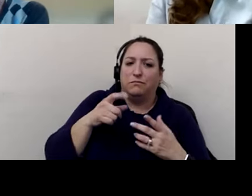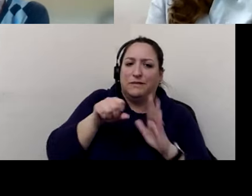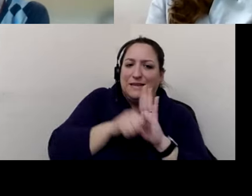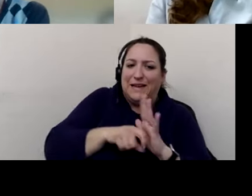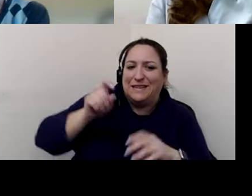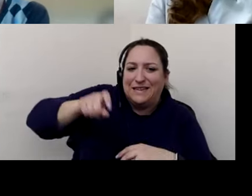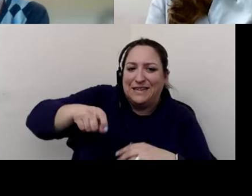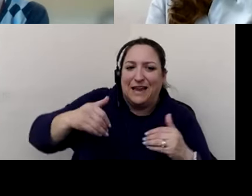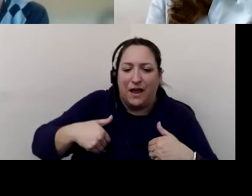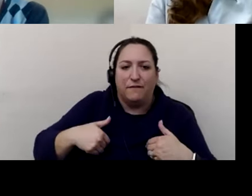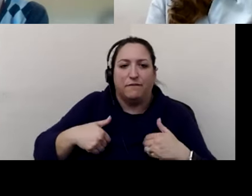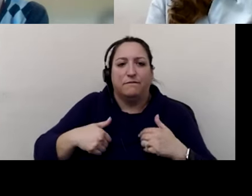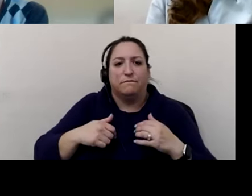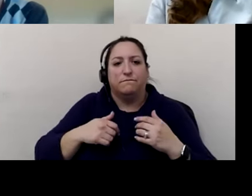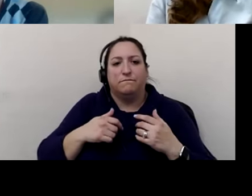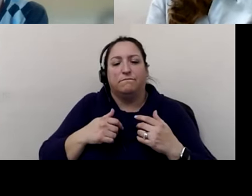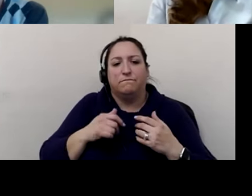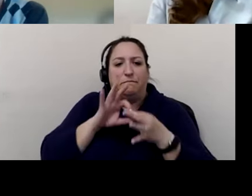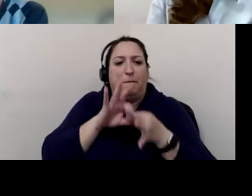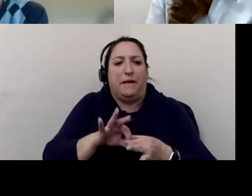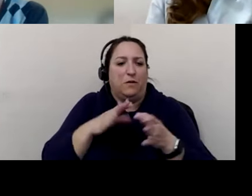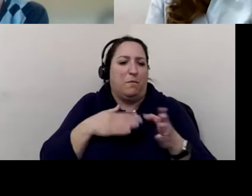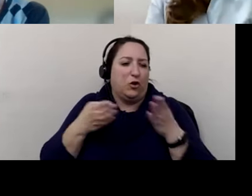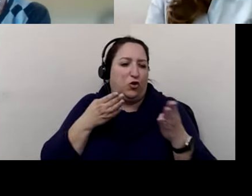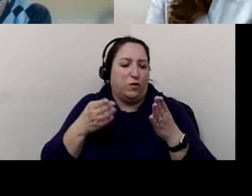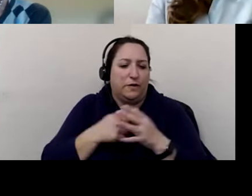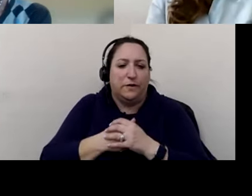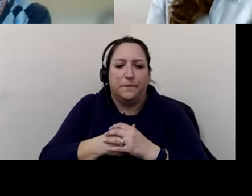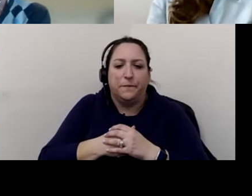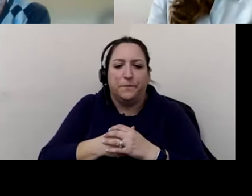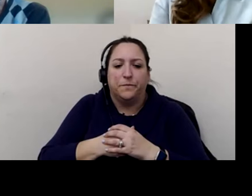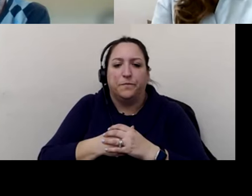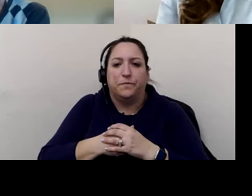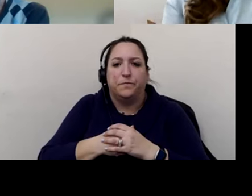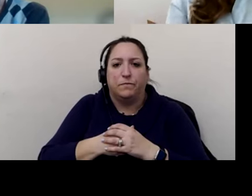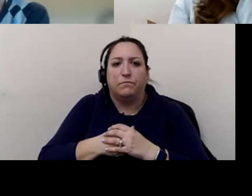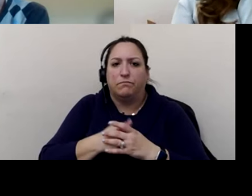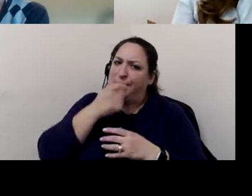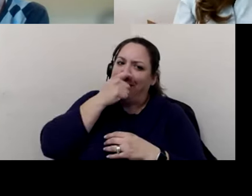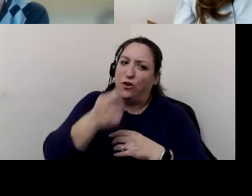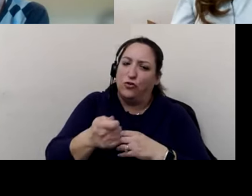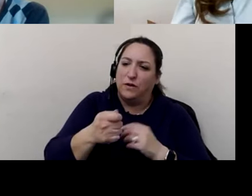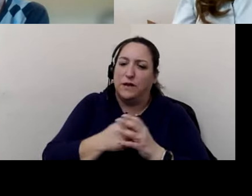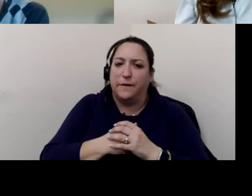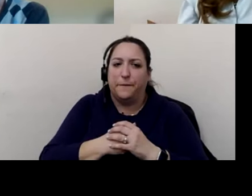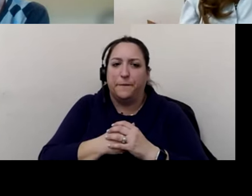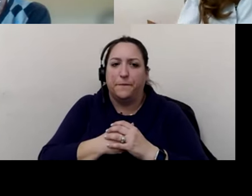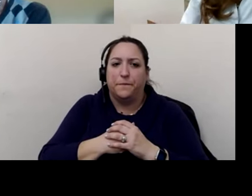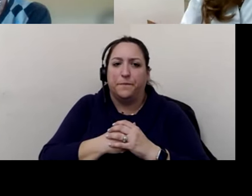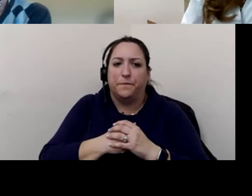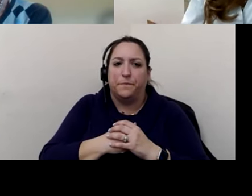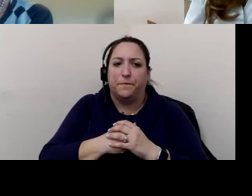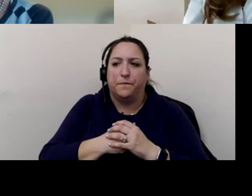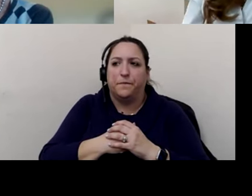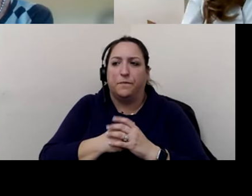based on my services. And it was very interesting to me that